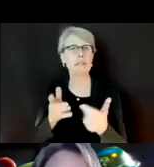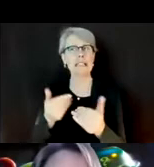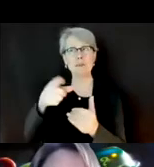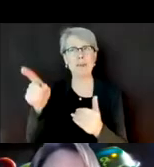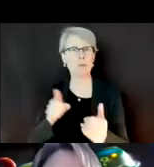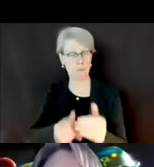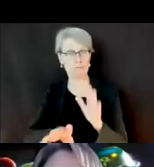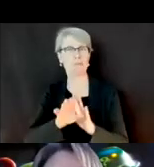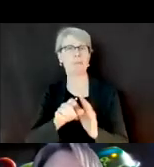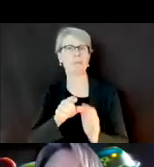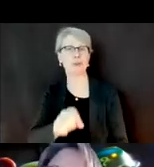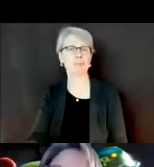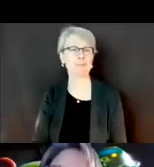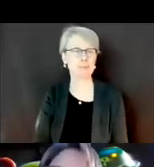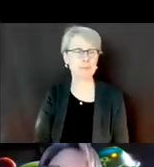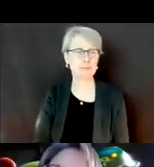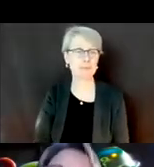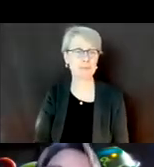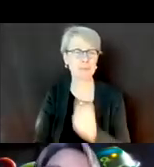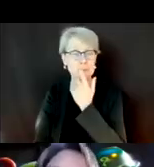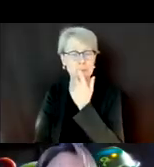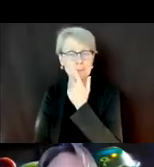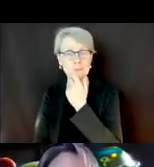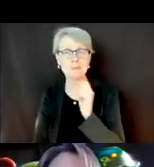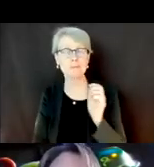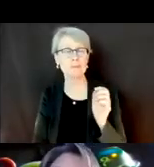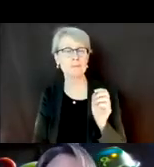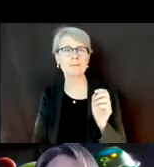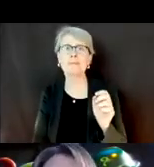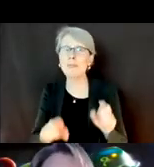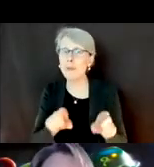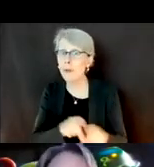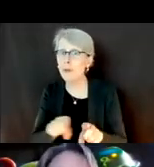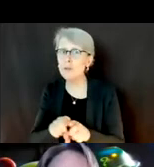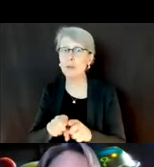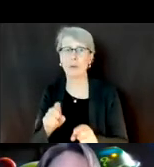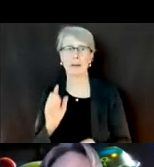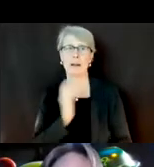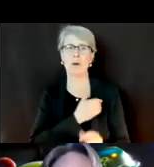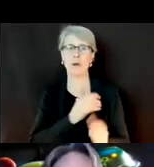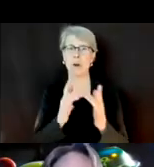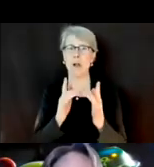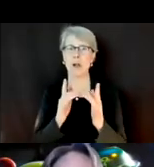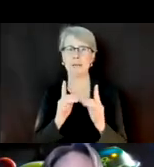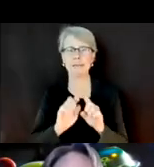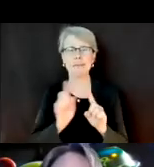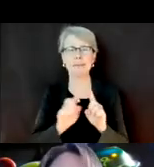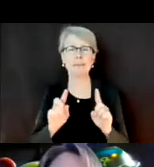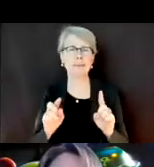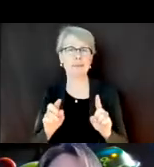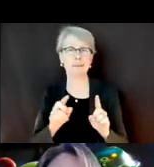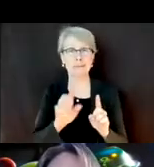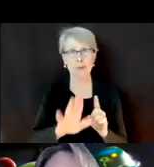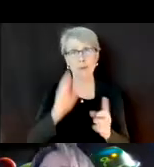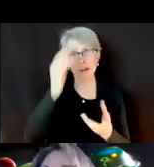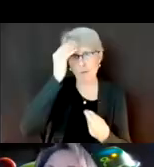it. Also, the other pages, because we do live in a web online, all of those connections to your content, even if